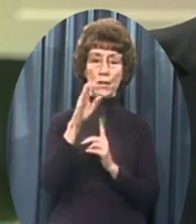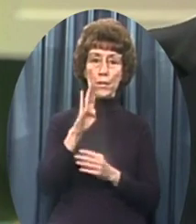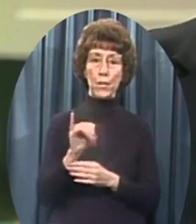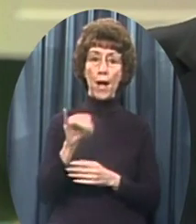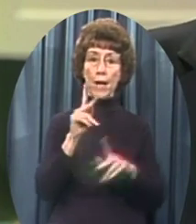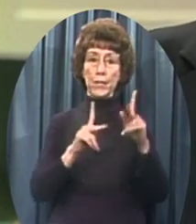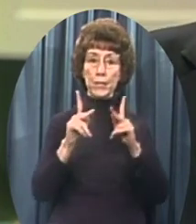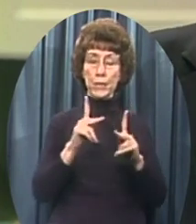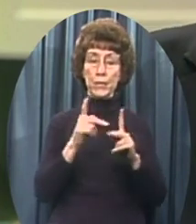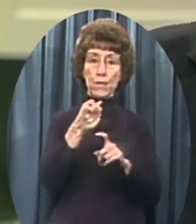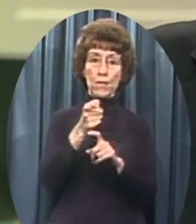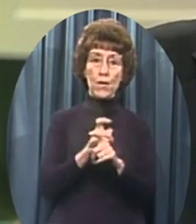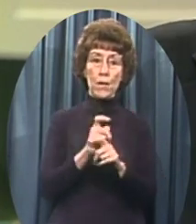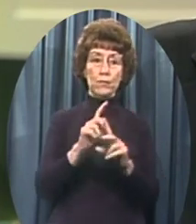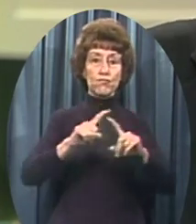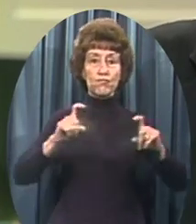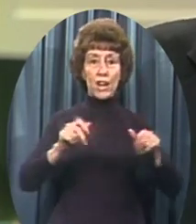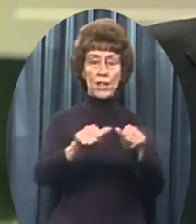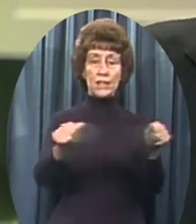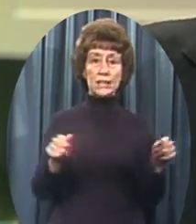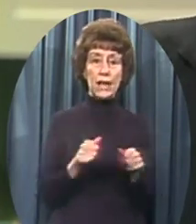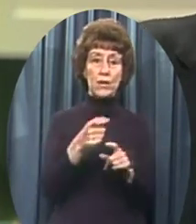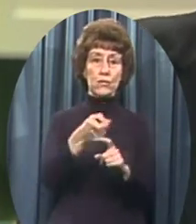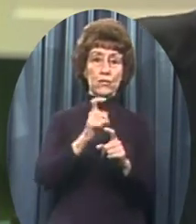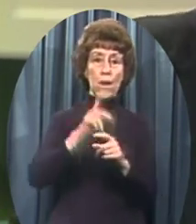all walks of life, from the political realm,